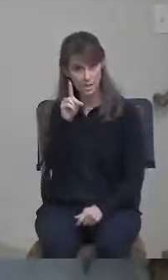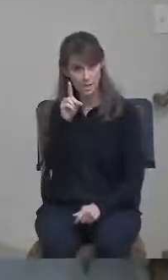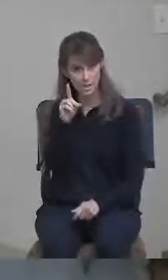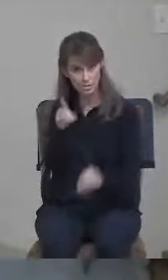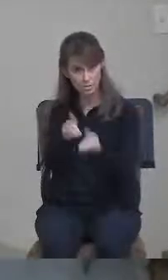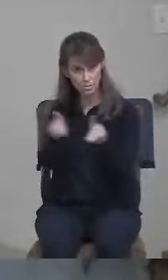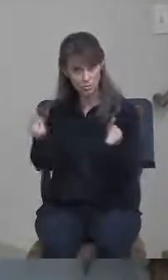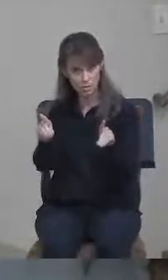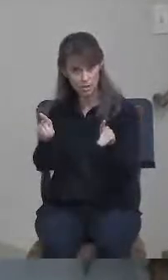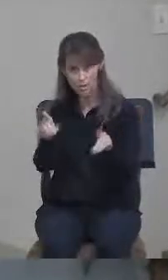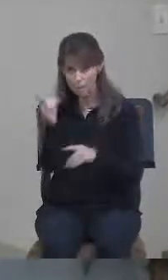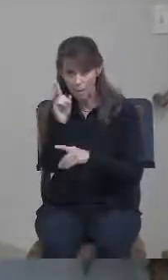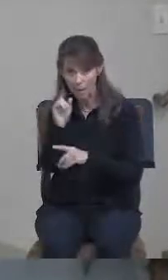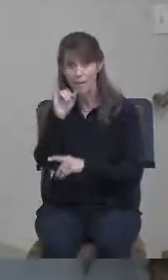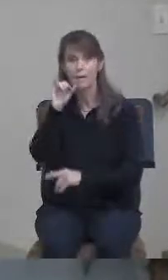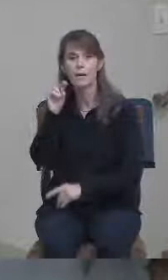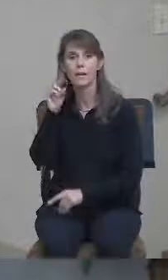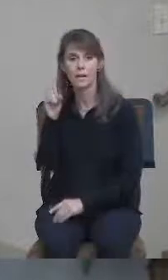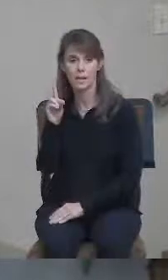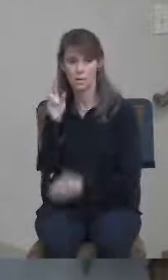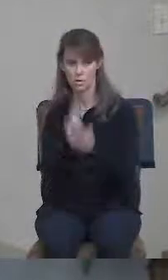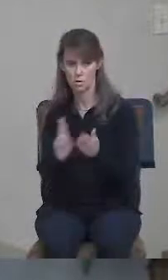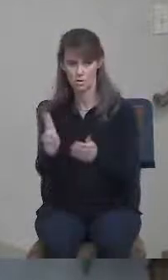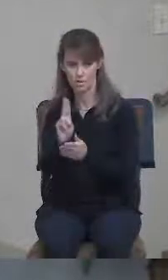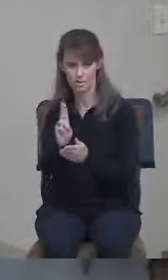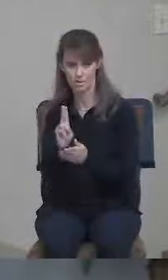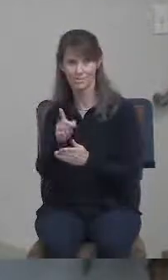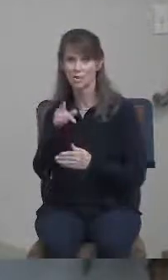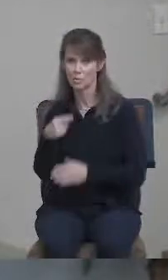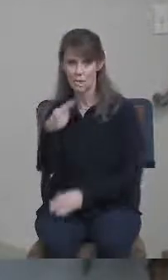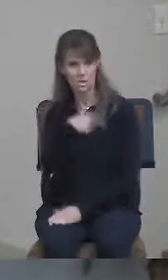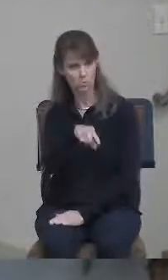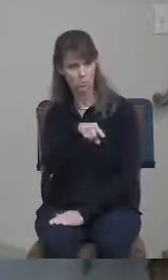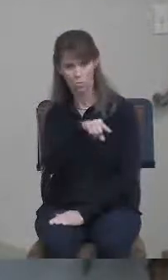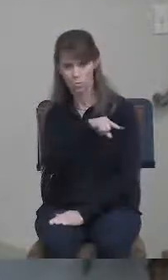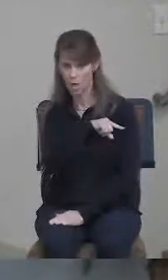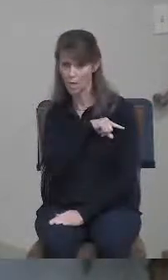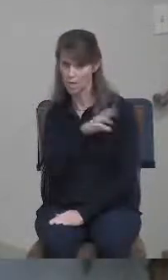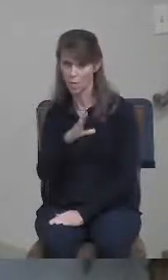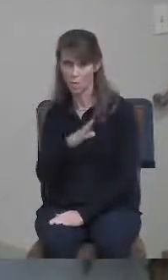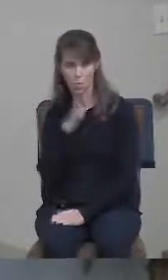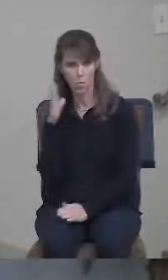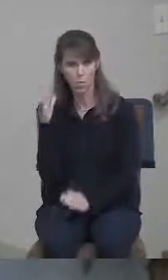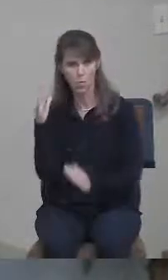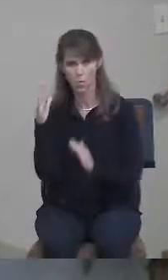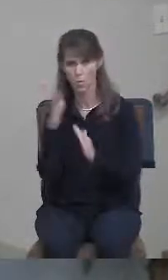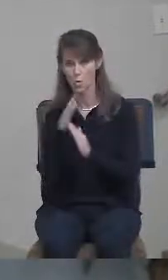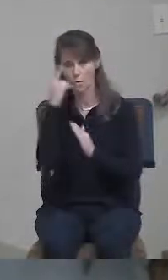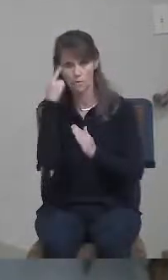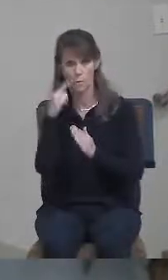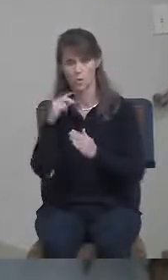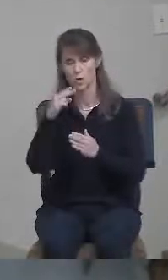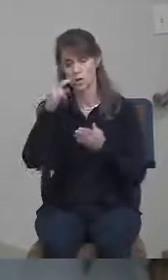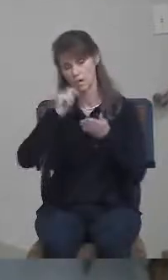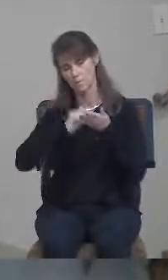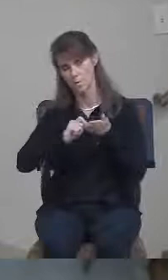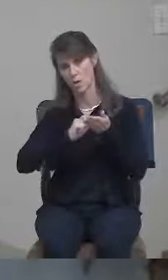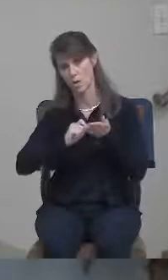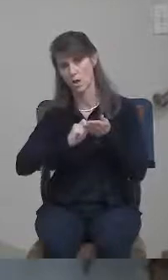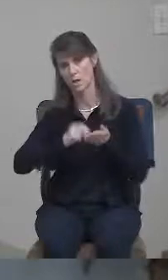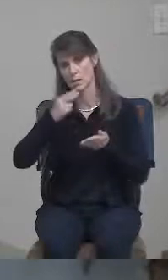Indiana University. So he's well qualified to write this history.